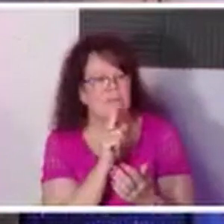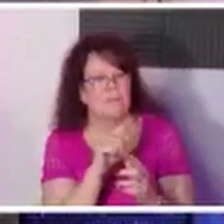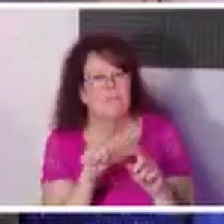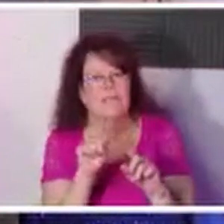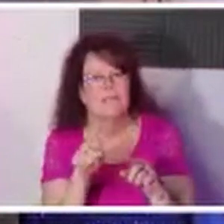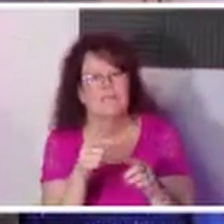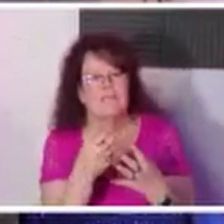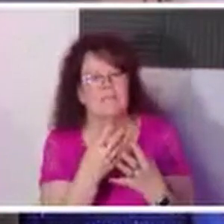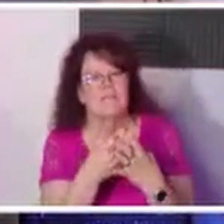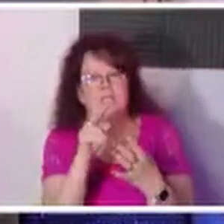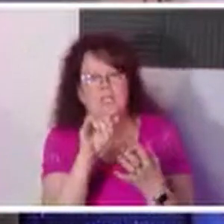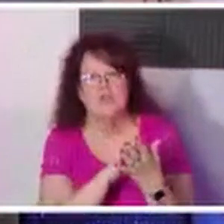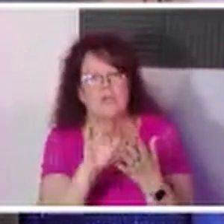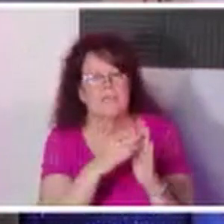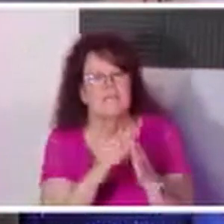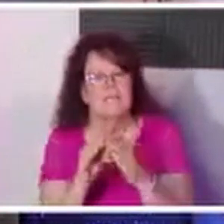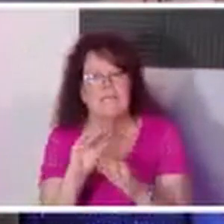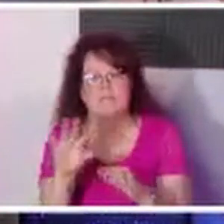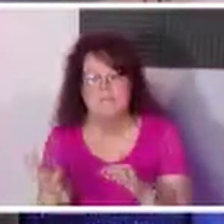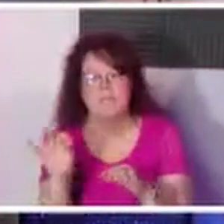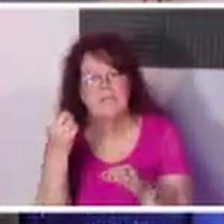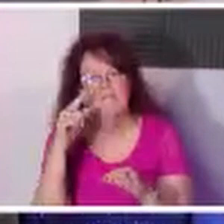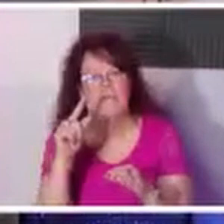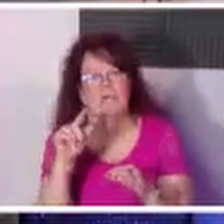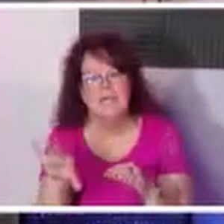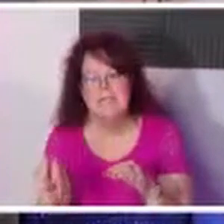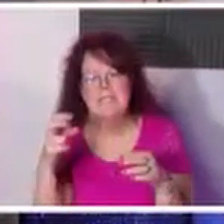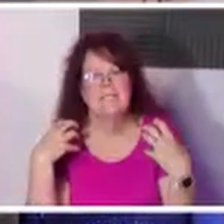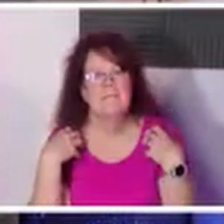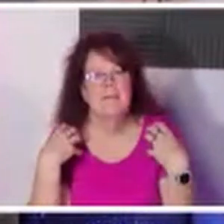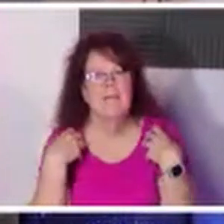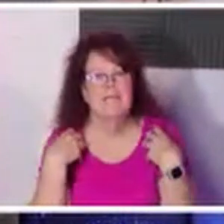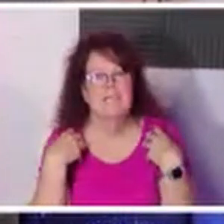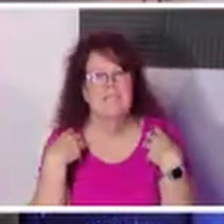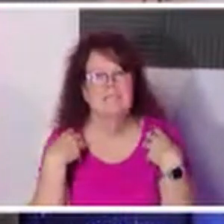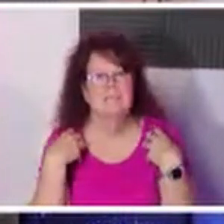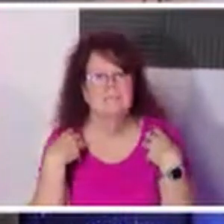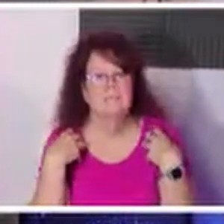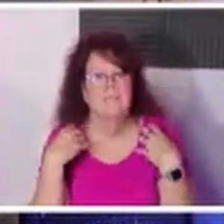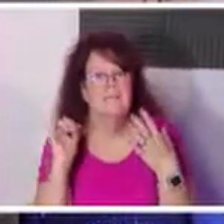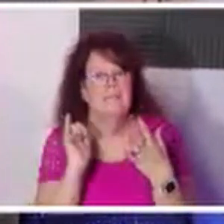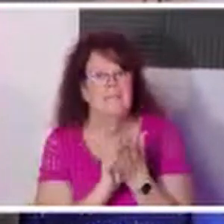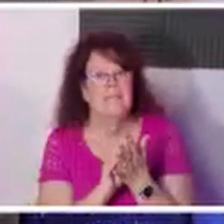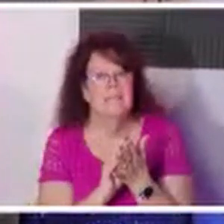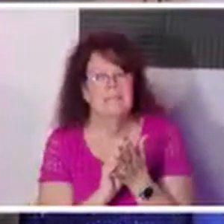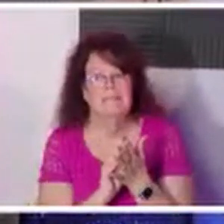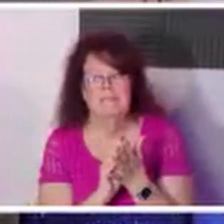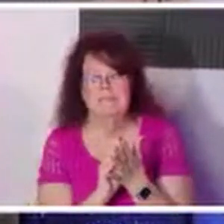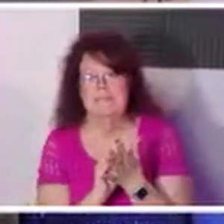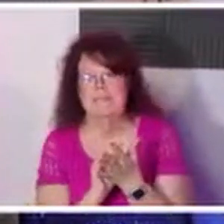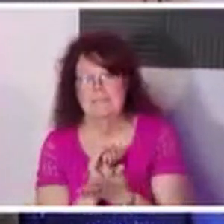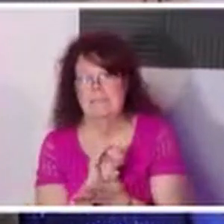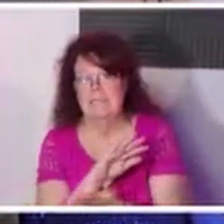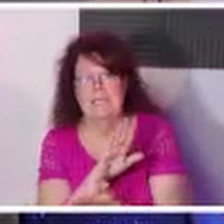he was in New York City, and he was picked up for stealing a backpack that literally